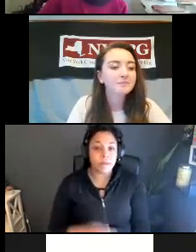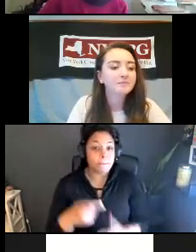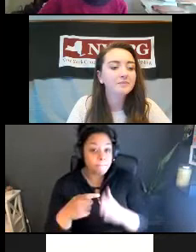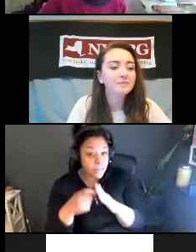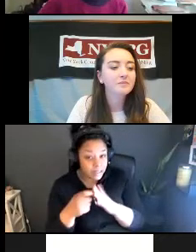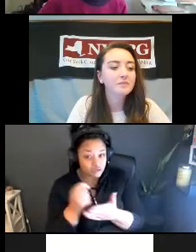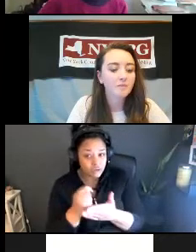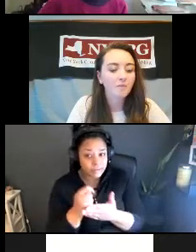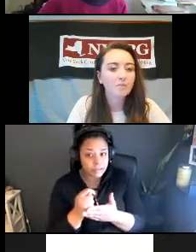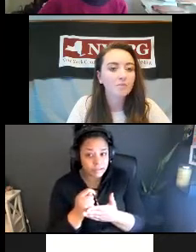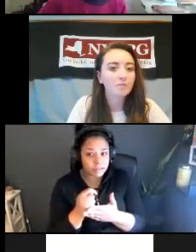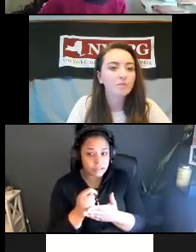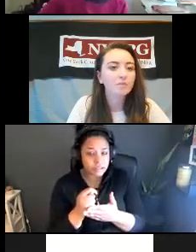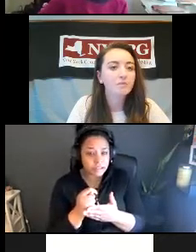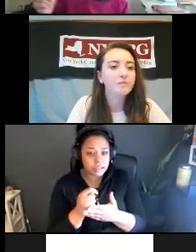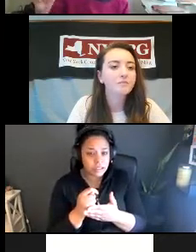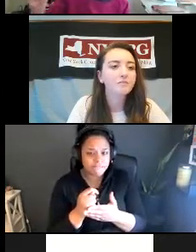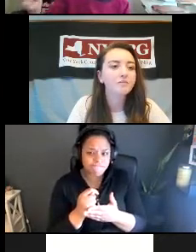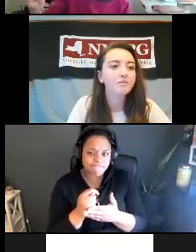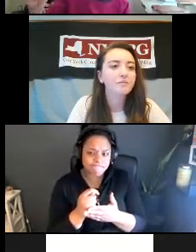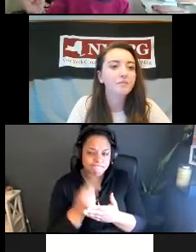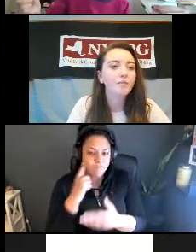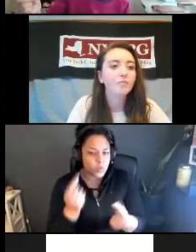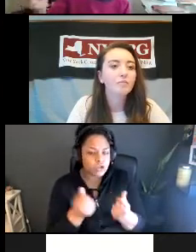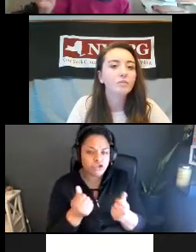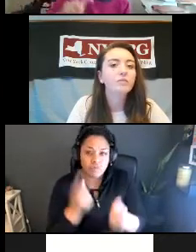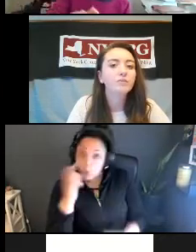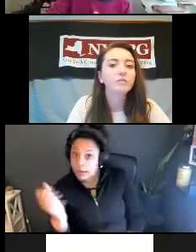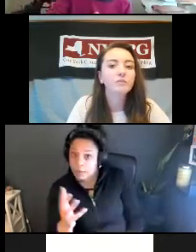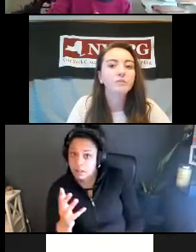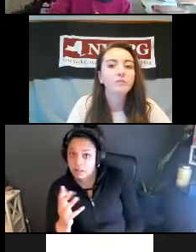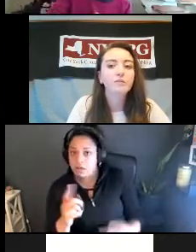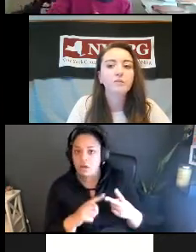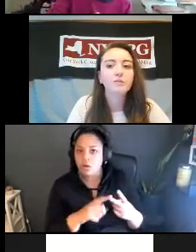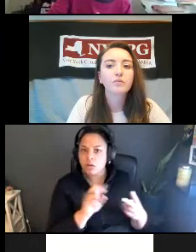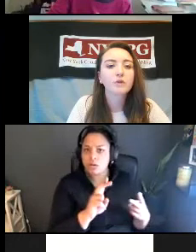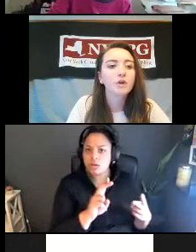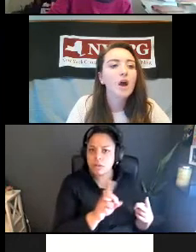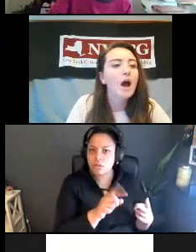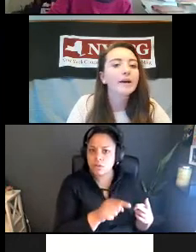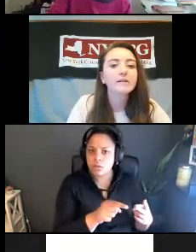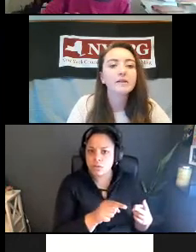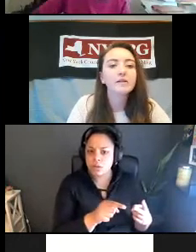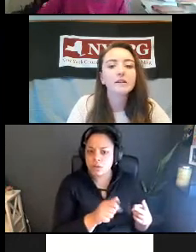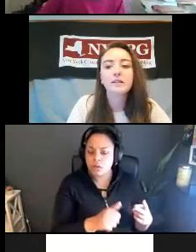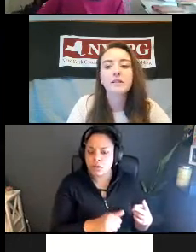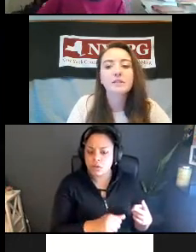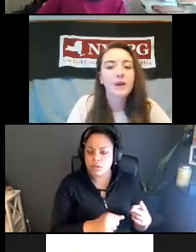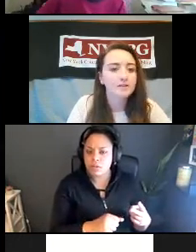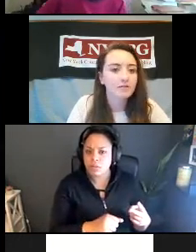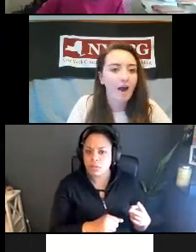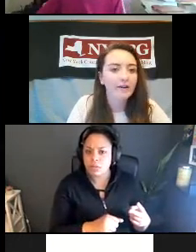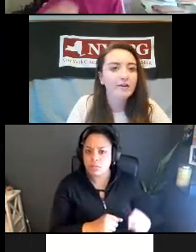Mandated treatments for what? For gambling or for substance use? It